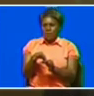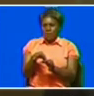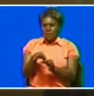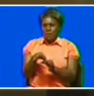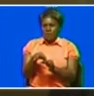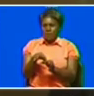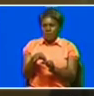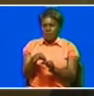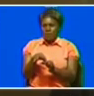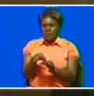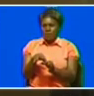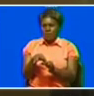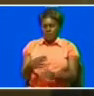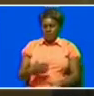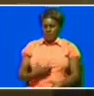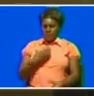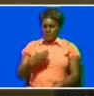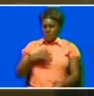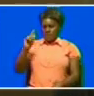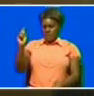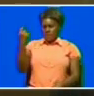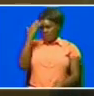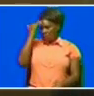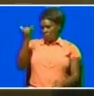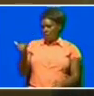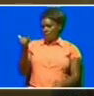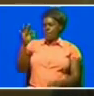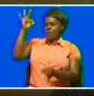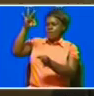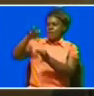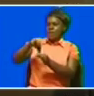We thought we should visit Kenya in connection with the elections